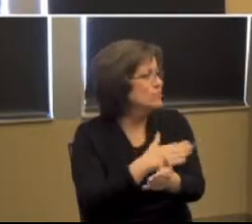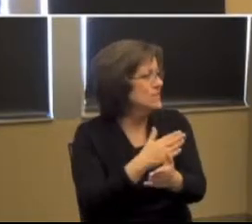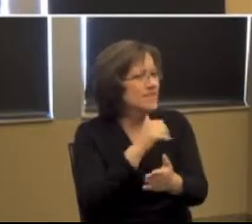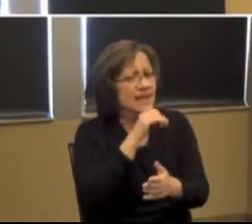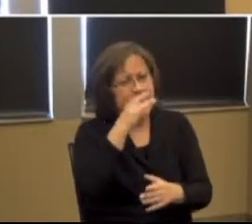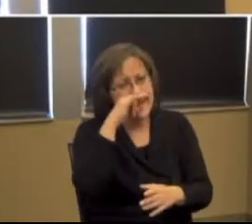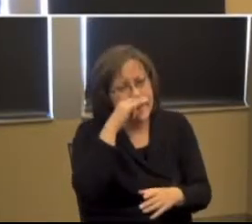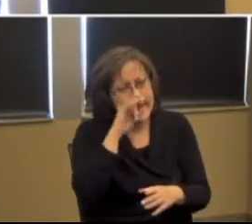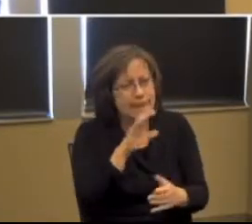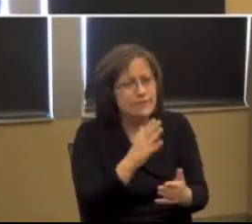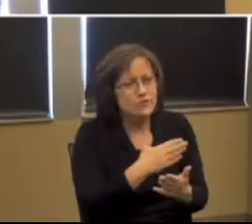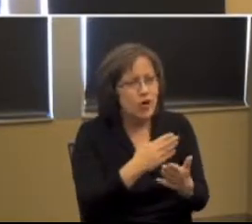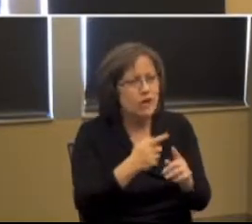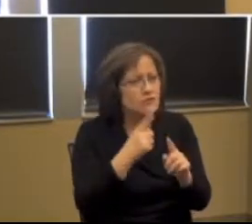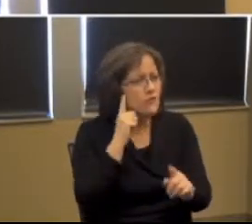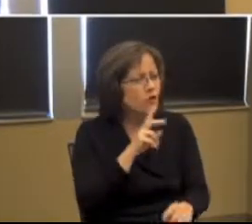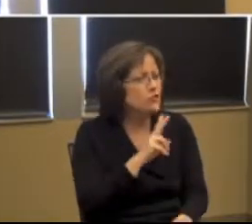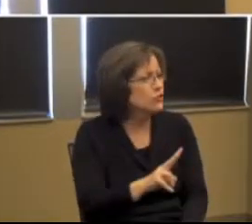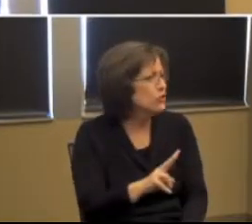that.